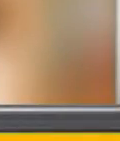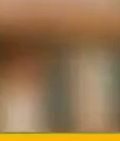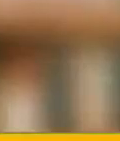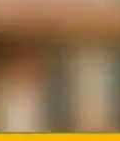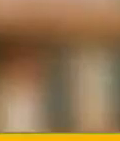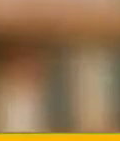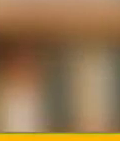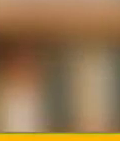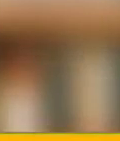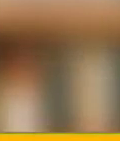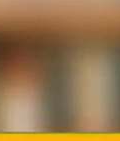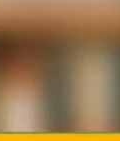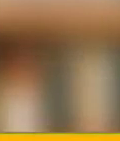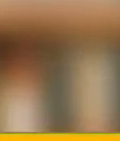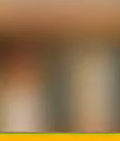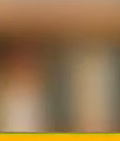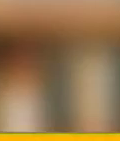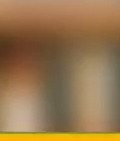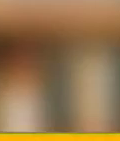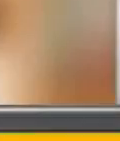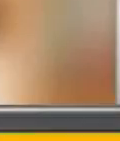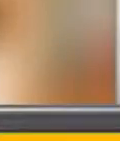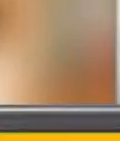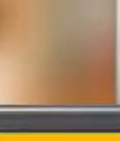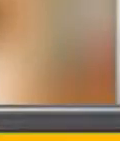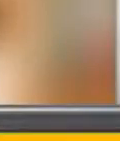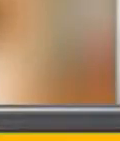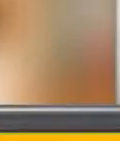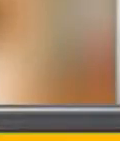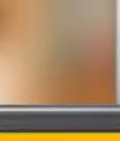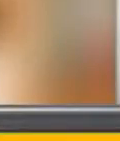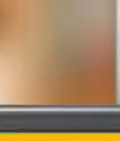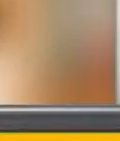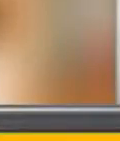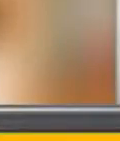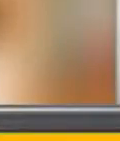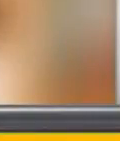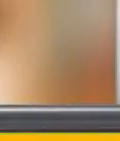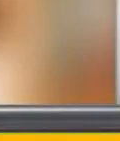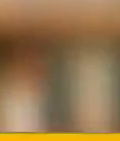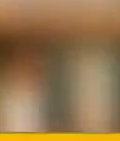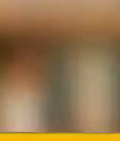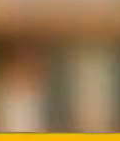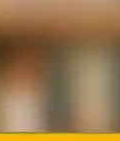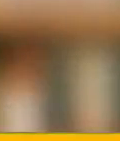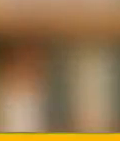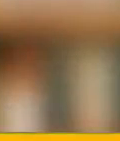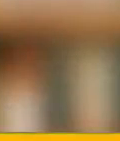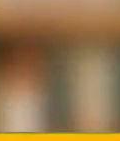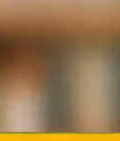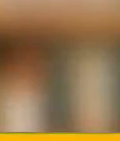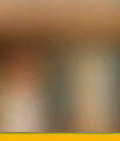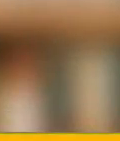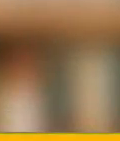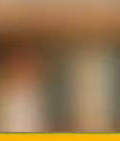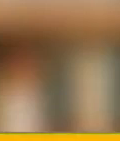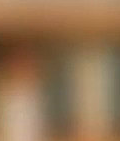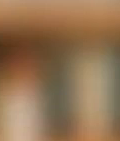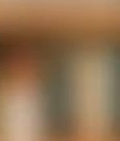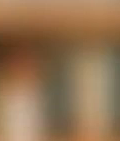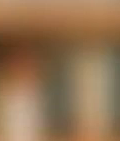bonds. Yes, today we're doing molecules and covalent bonds. Okay, what are you expecting your Form 4s to have learned by the end of this lesson?